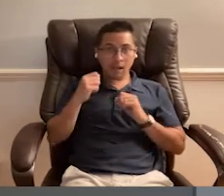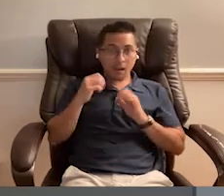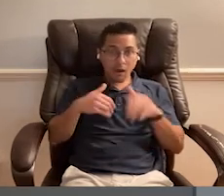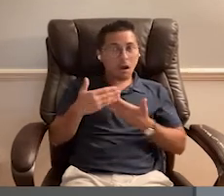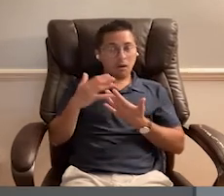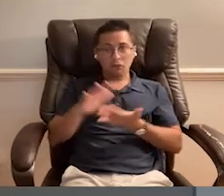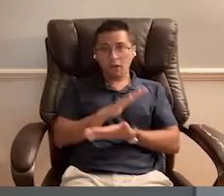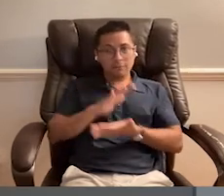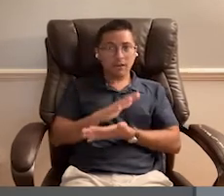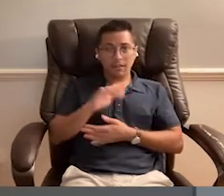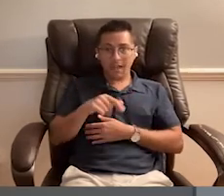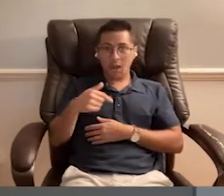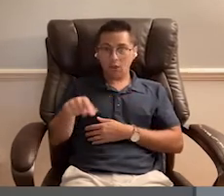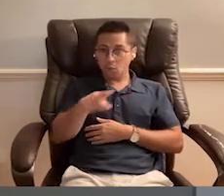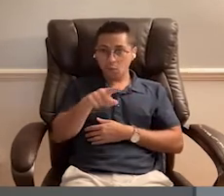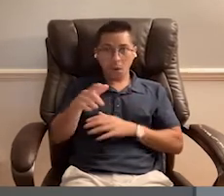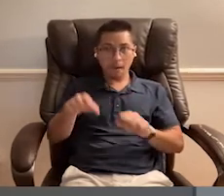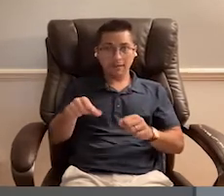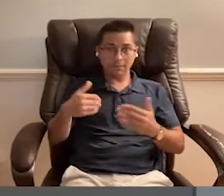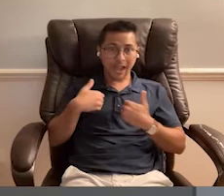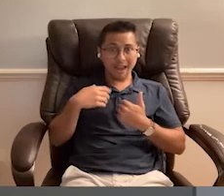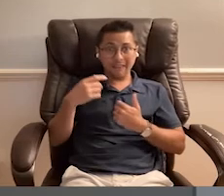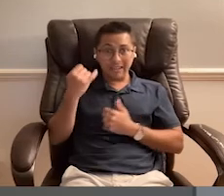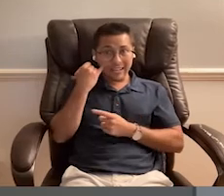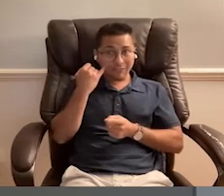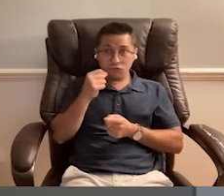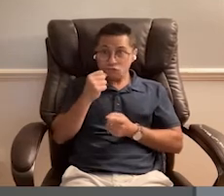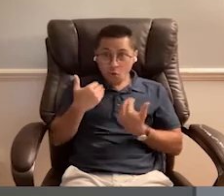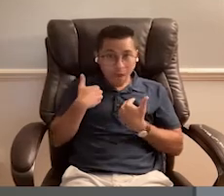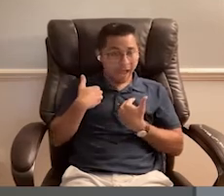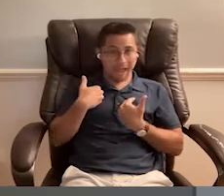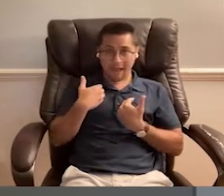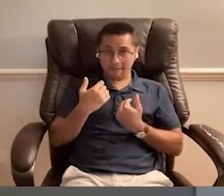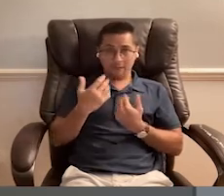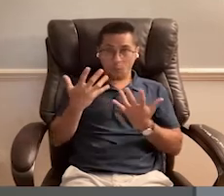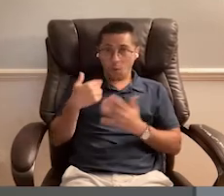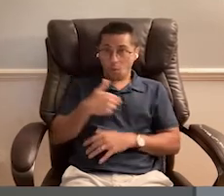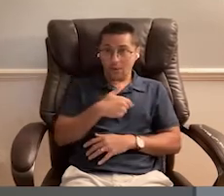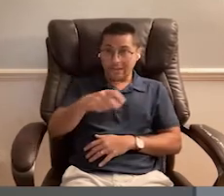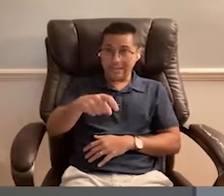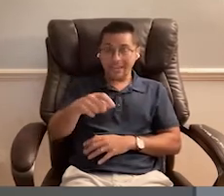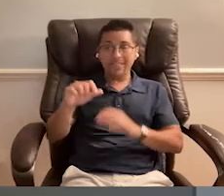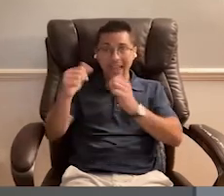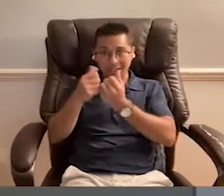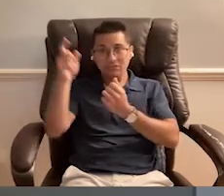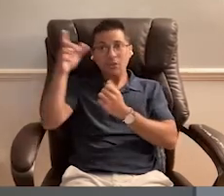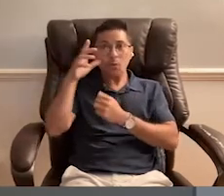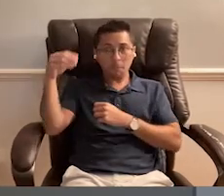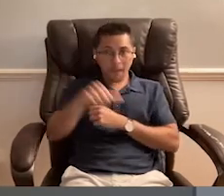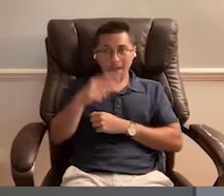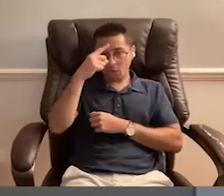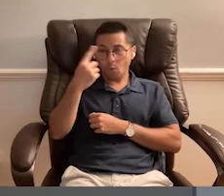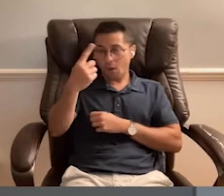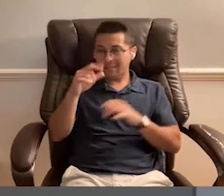important that we get all the documentation that you possibly have. And in the event that you don't have what